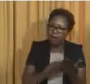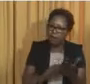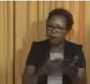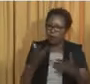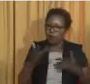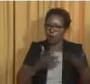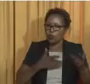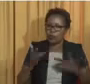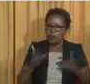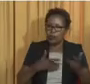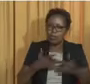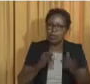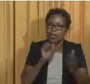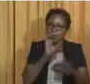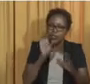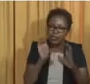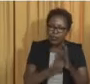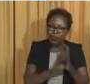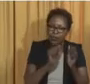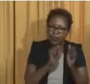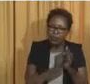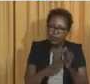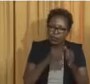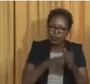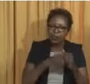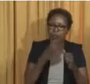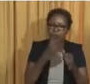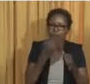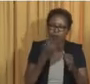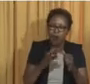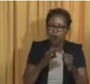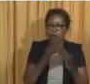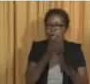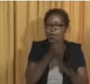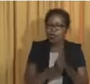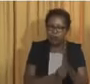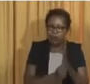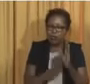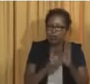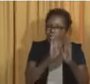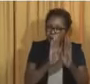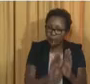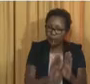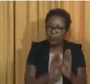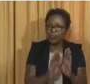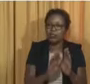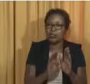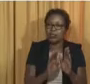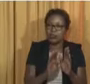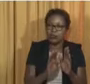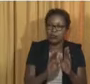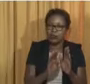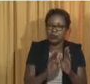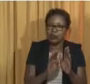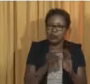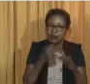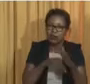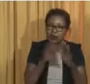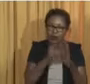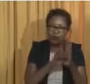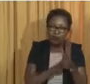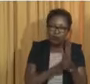16 is one of the entrenched parts of the Constitution under Article 255(1) of the Constitution. Therefore, it